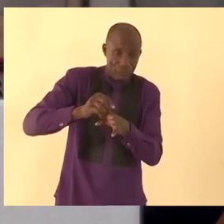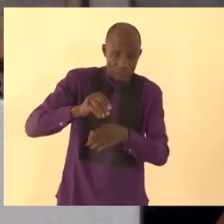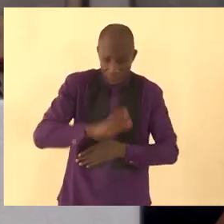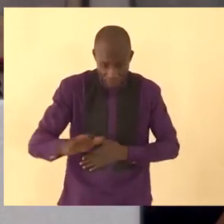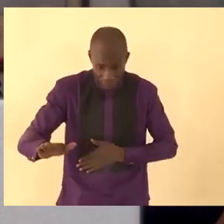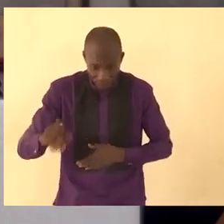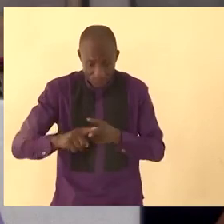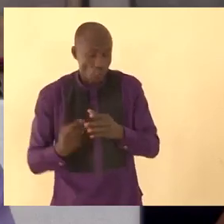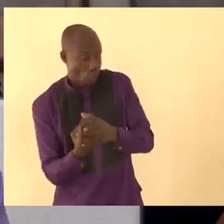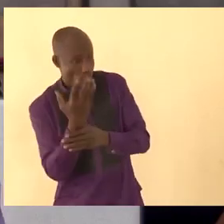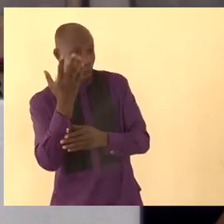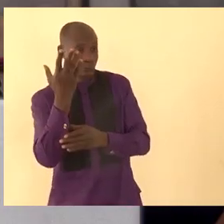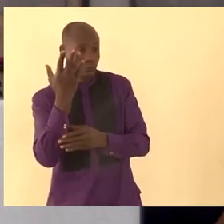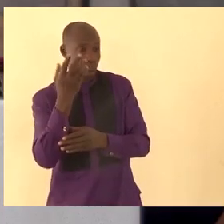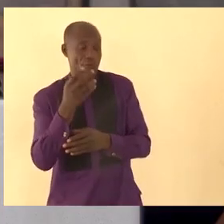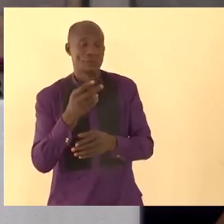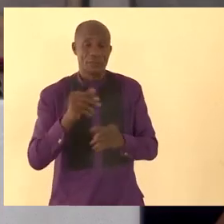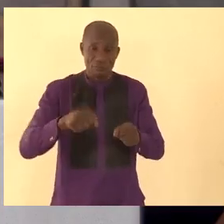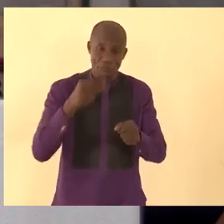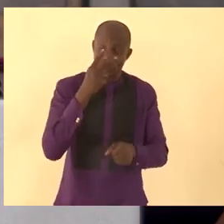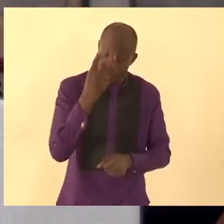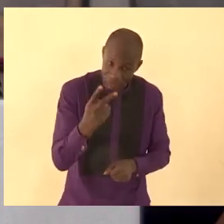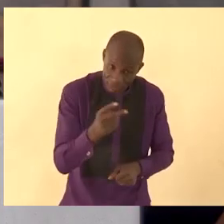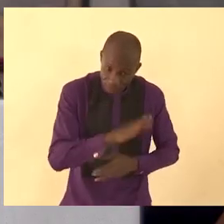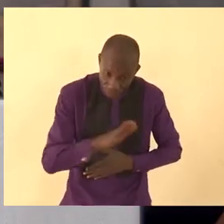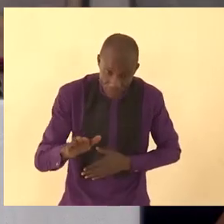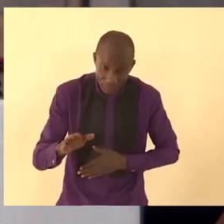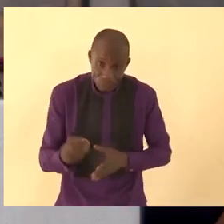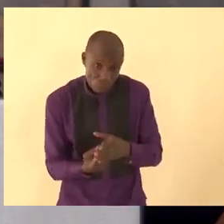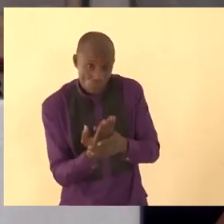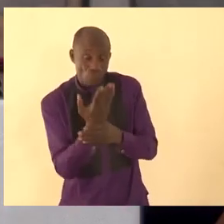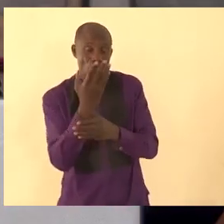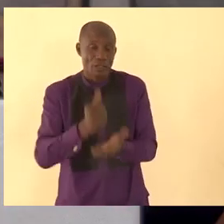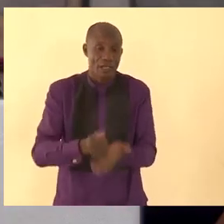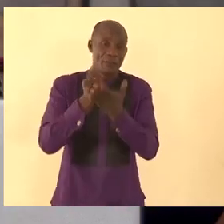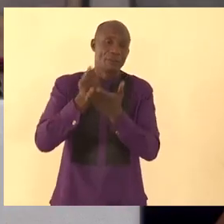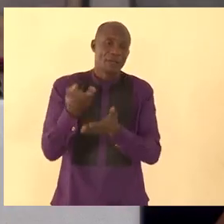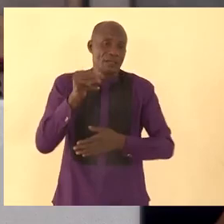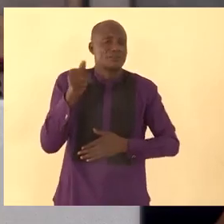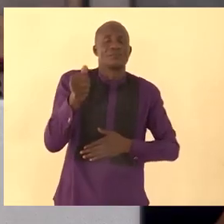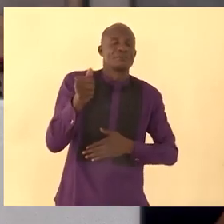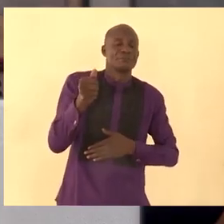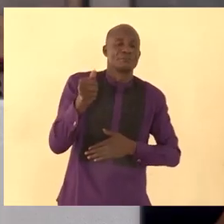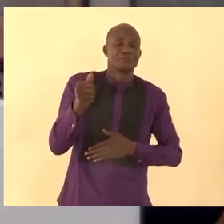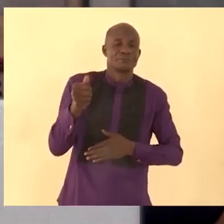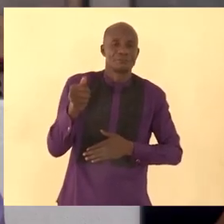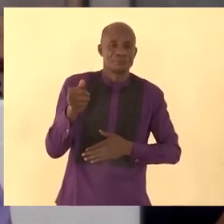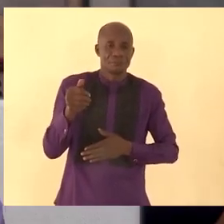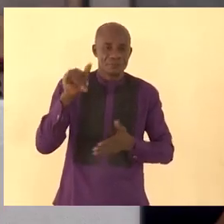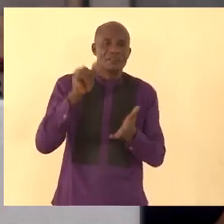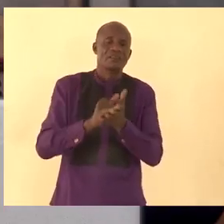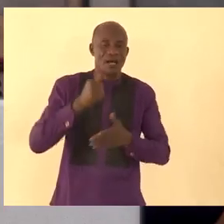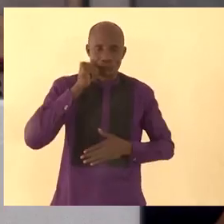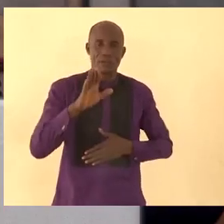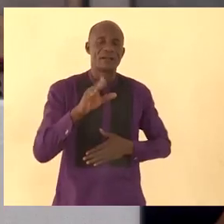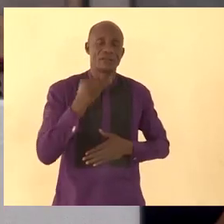adulthood and is able to see that handicapped child beginning to help herself, to do a few things for herself, that